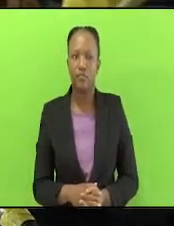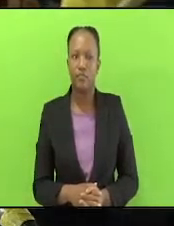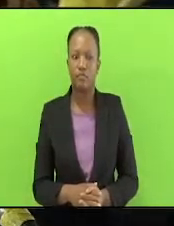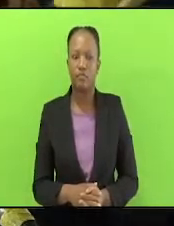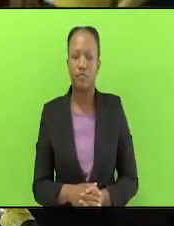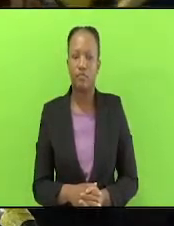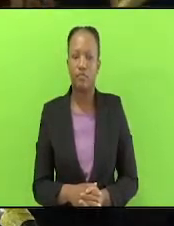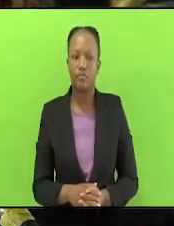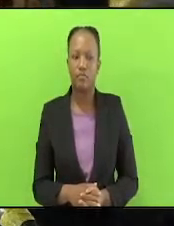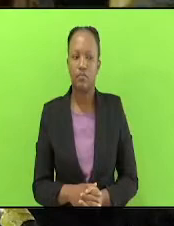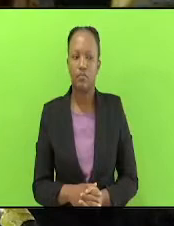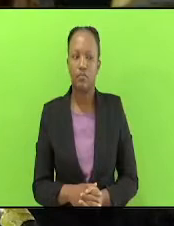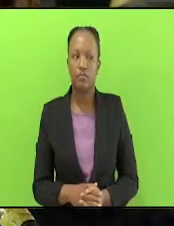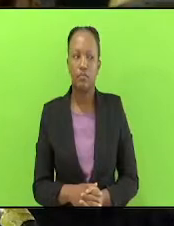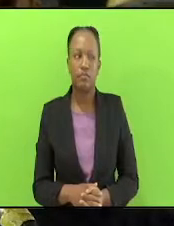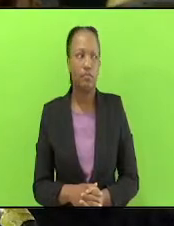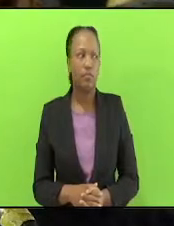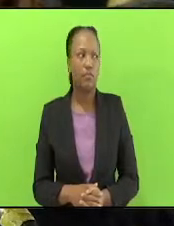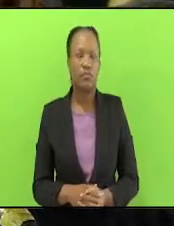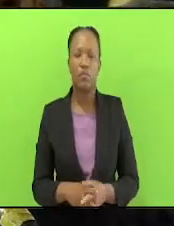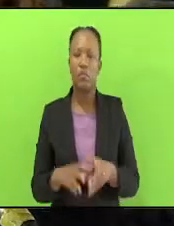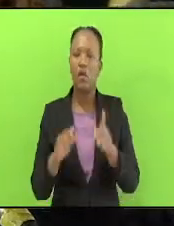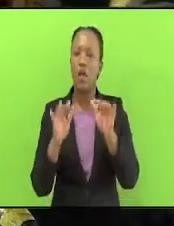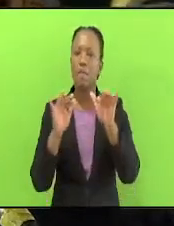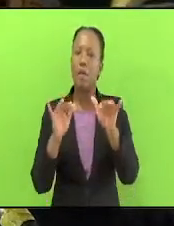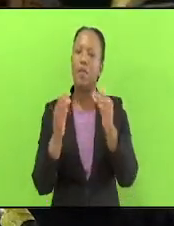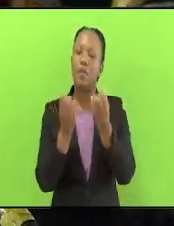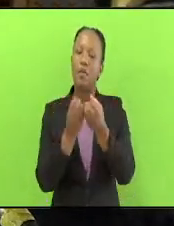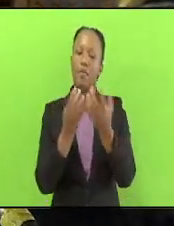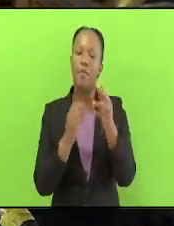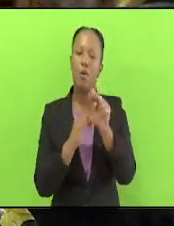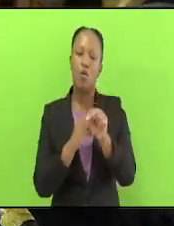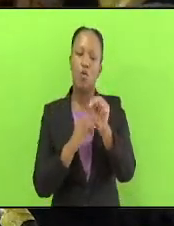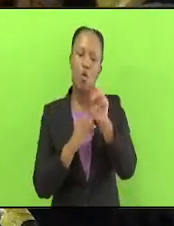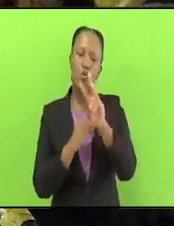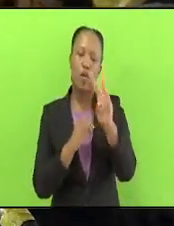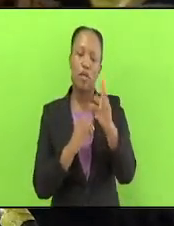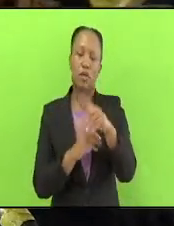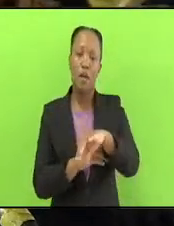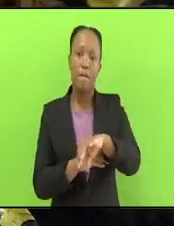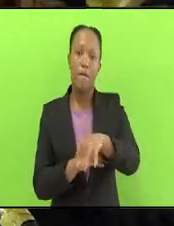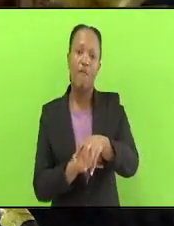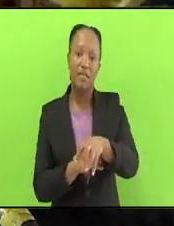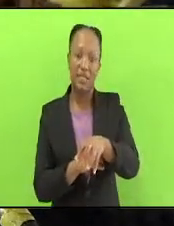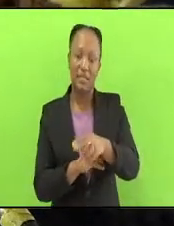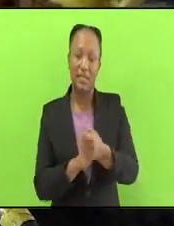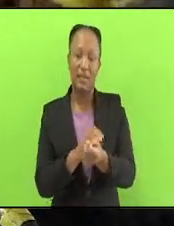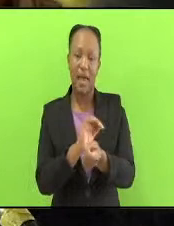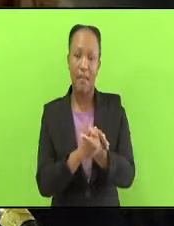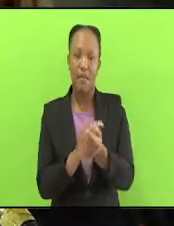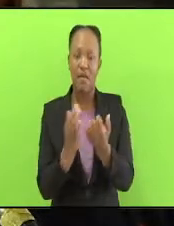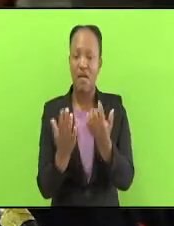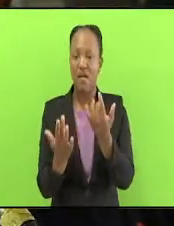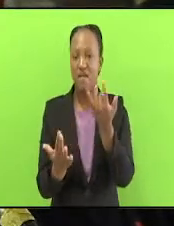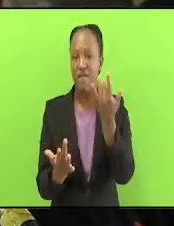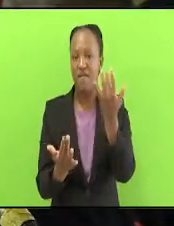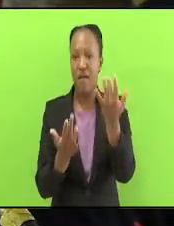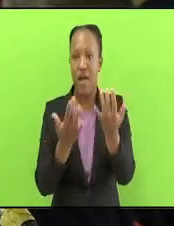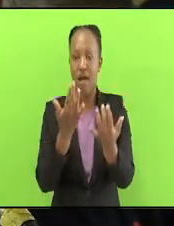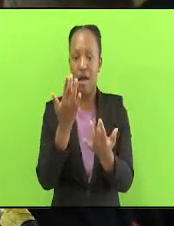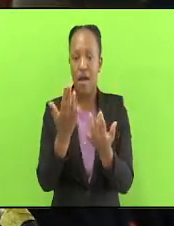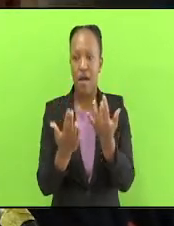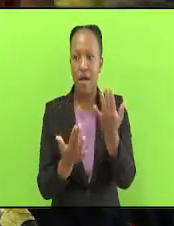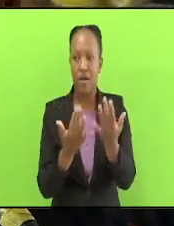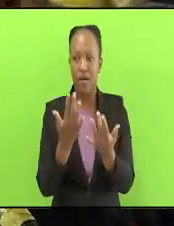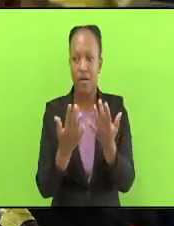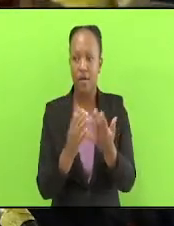the biggest culprits for non-compliance in the Northwest Province which lead to fires Batho ba e leng gore ke bone ba ba